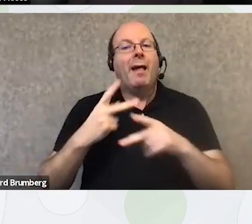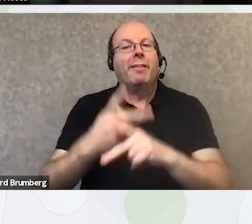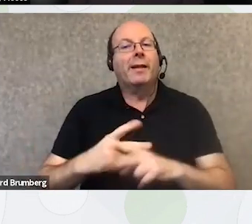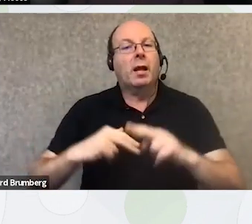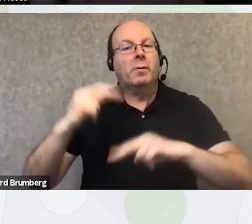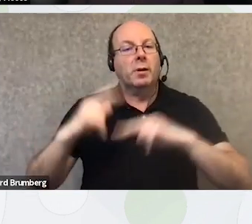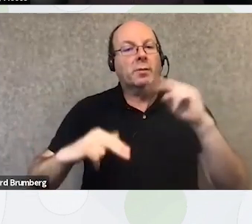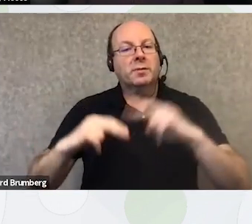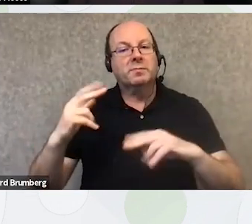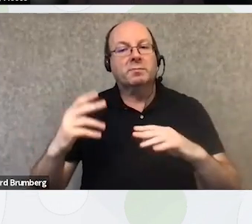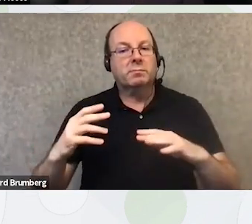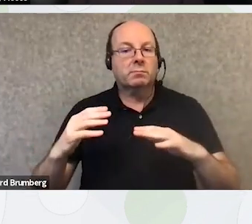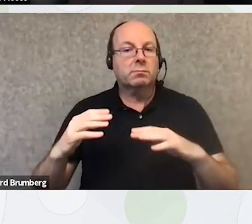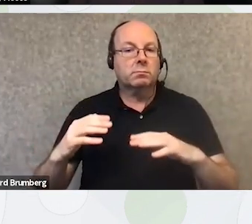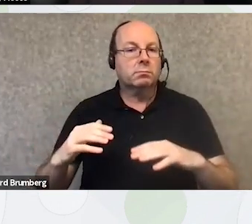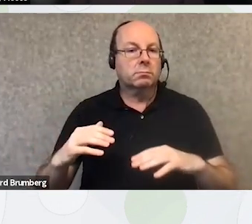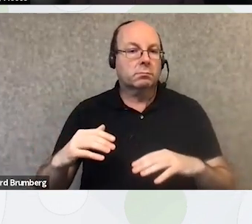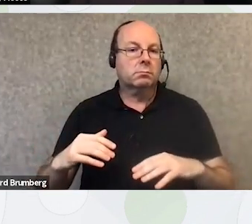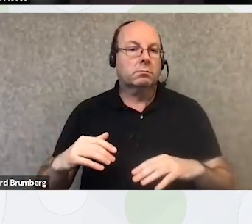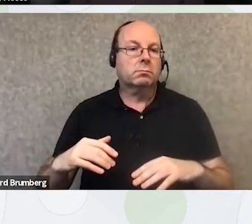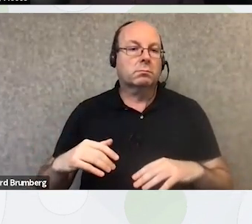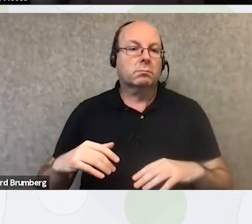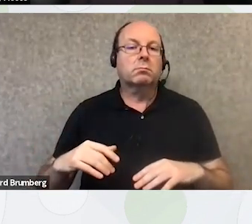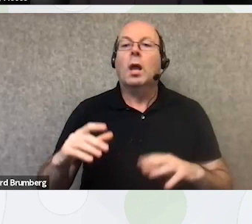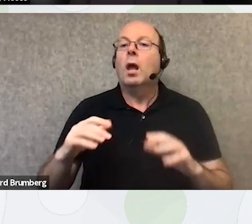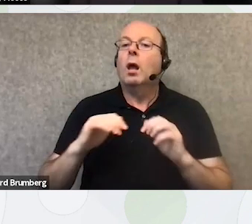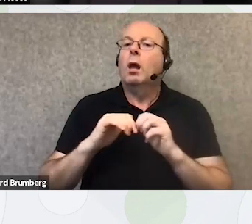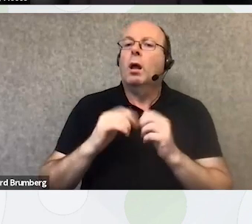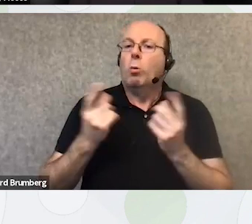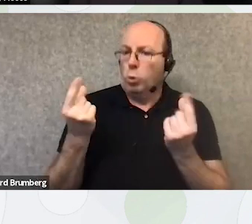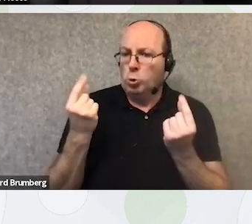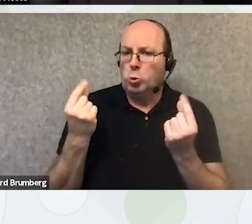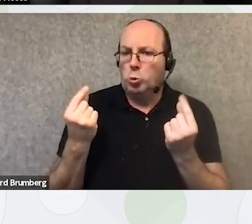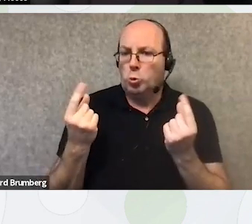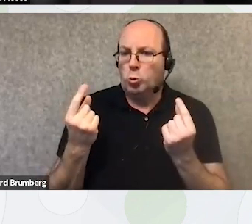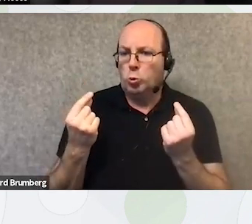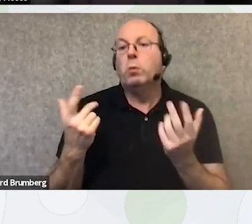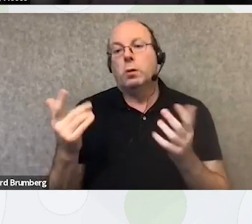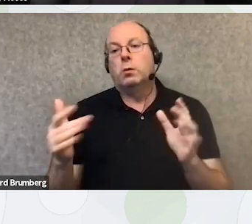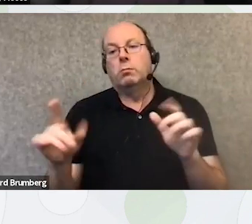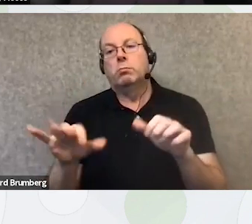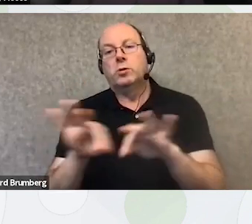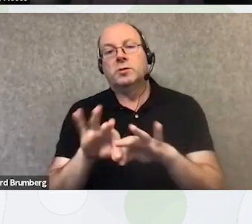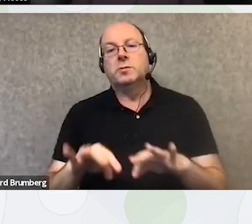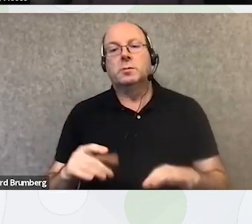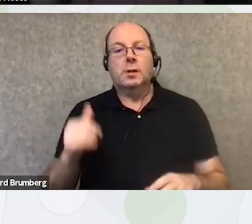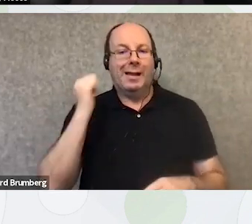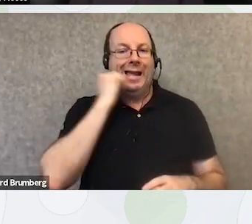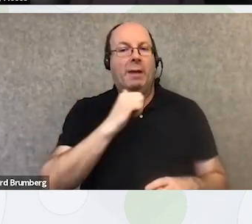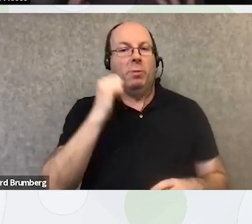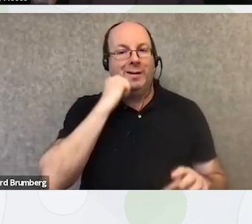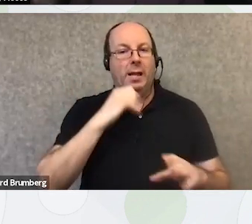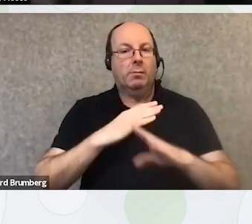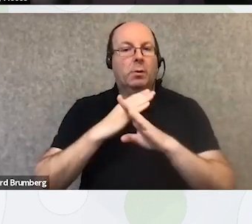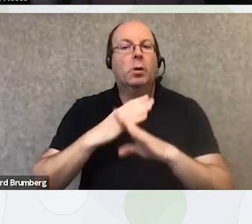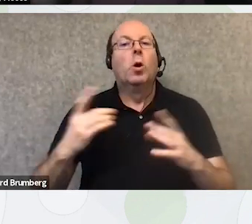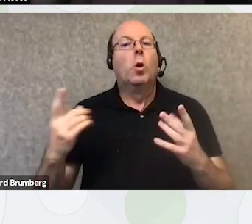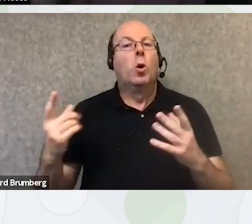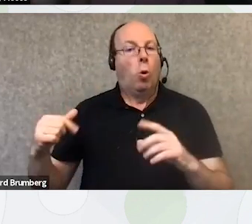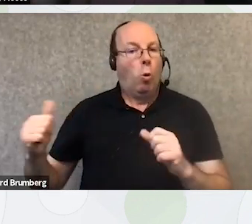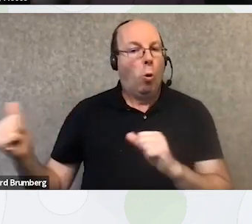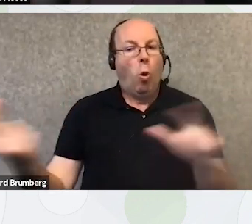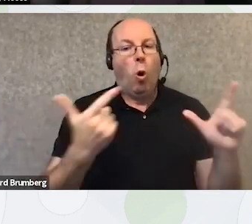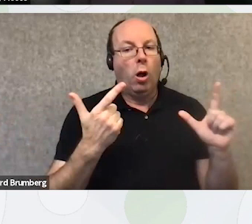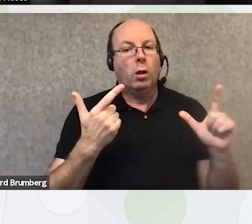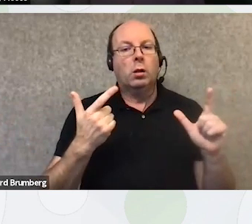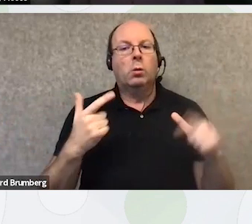press. And we do this through first and foremost, standard precautions. So what we all do based